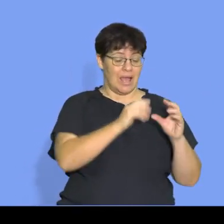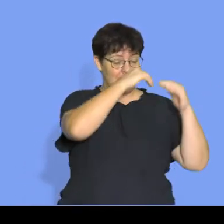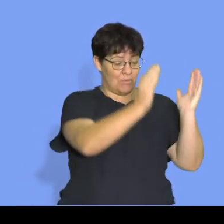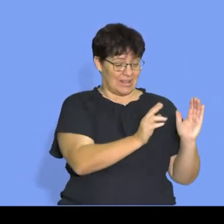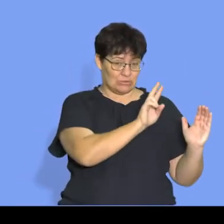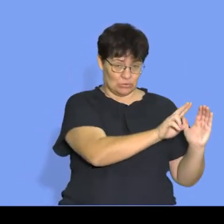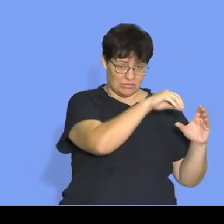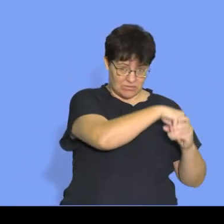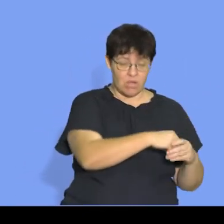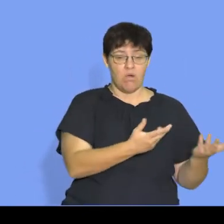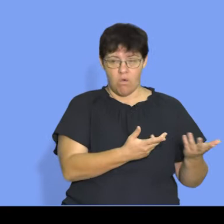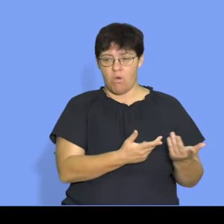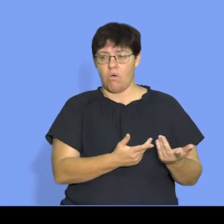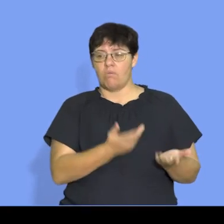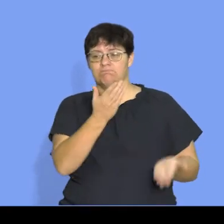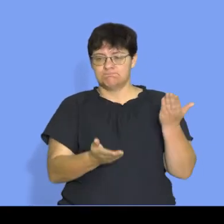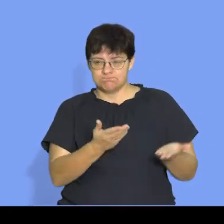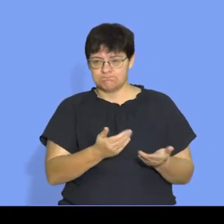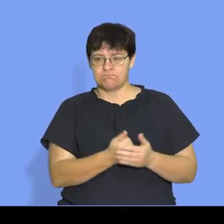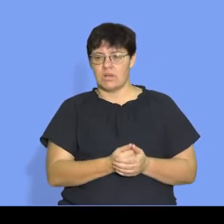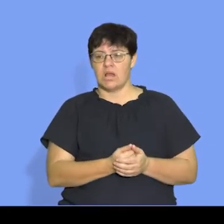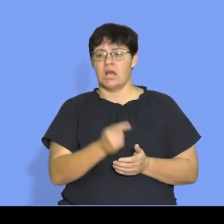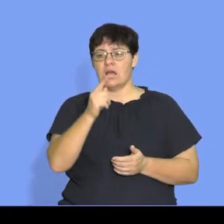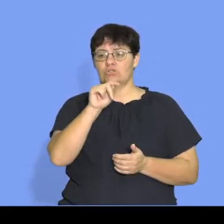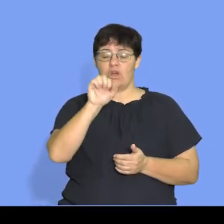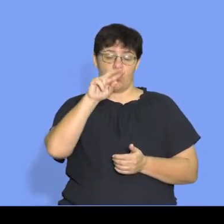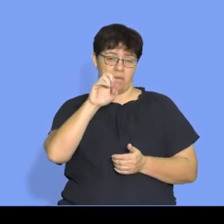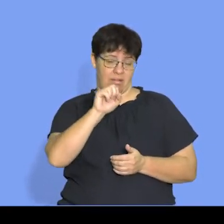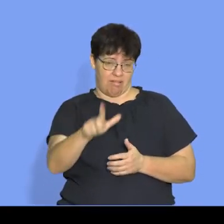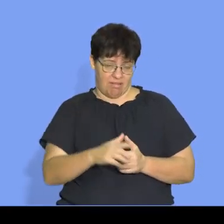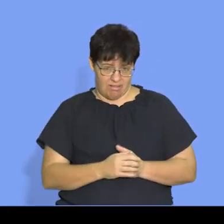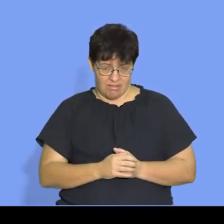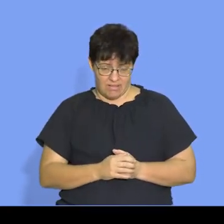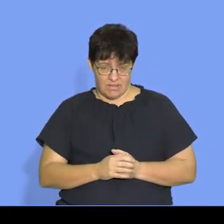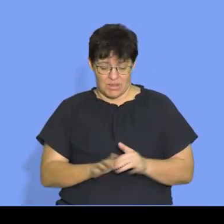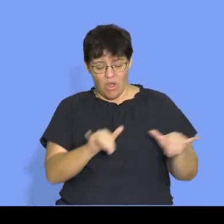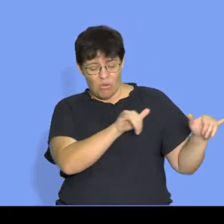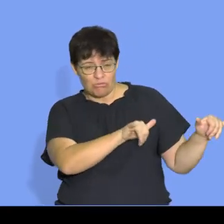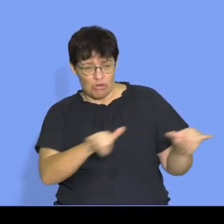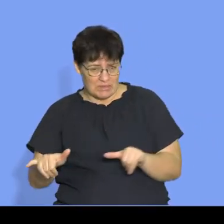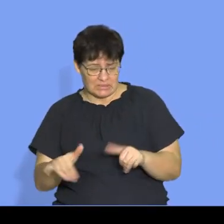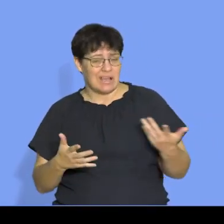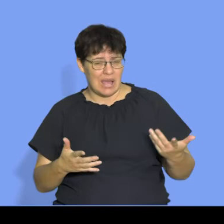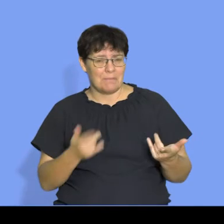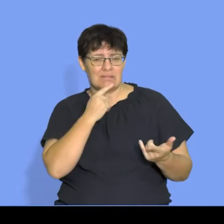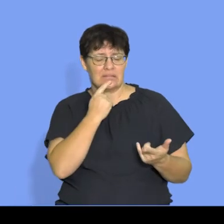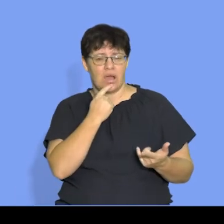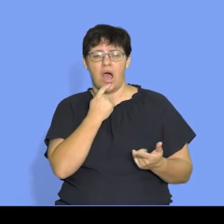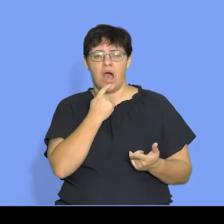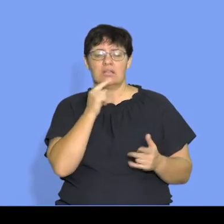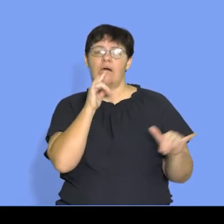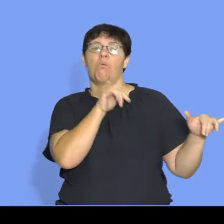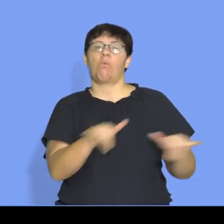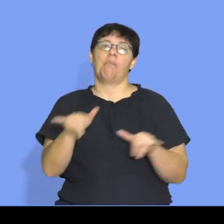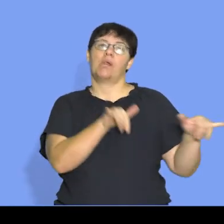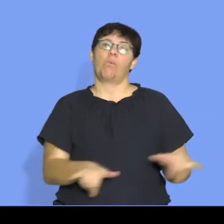the very most common one is actually the common factor, right? That's like me saying common a lot of times.